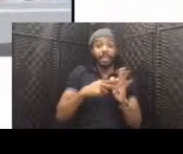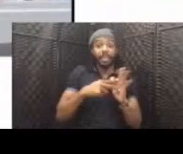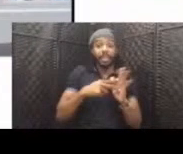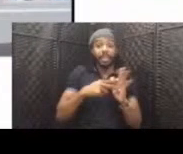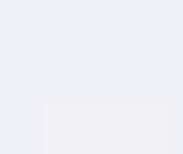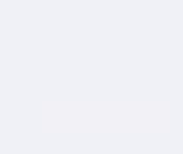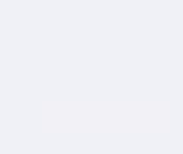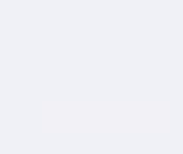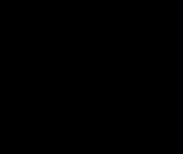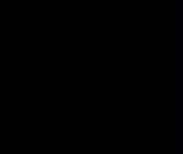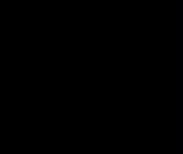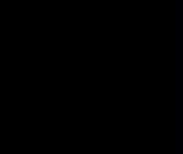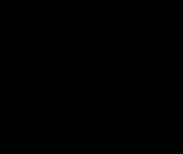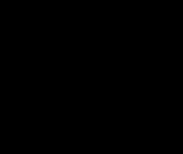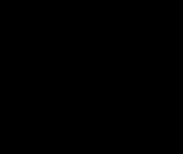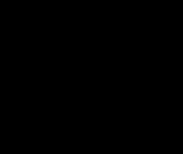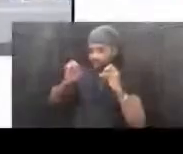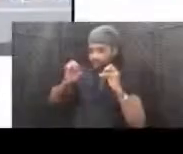end.